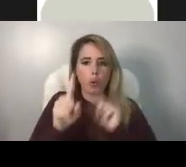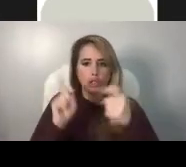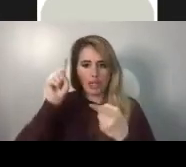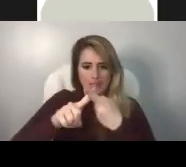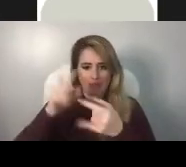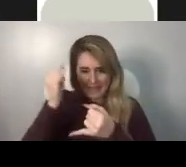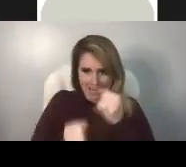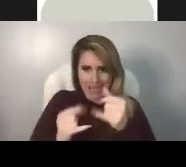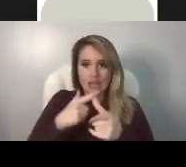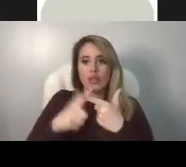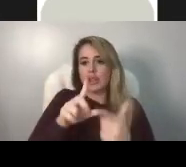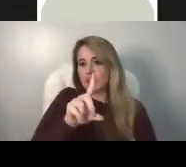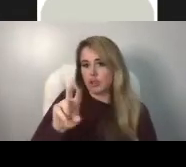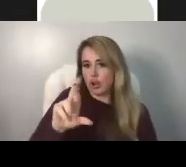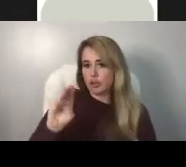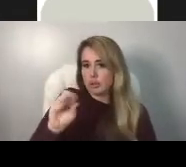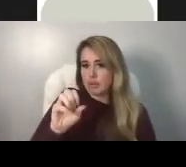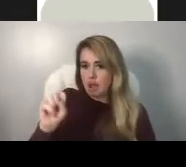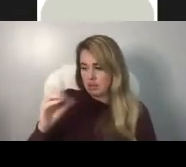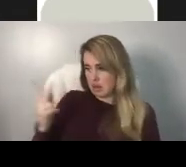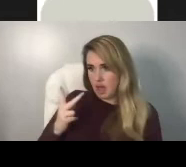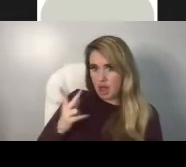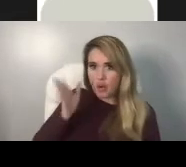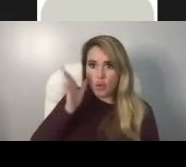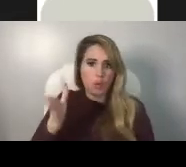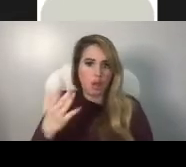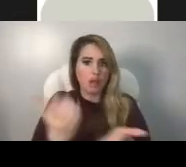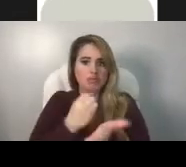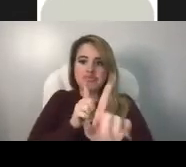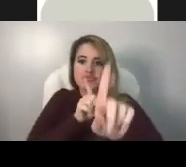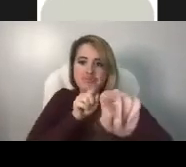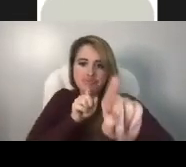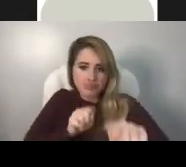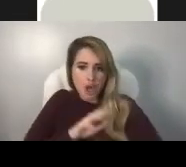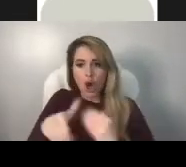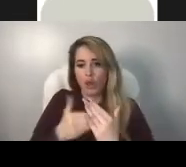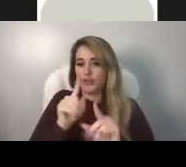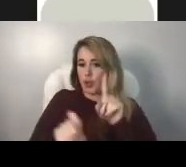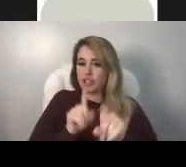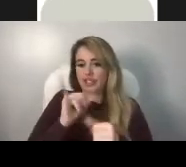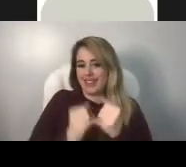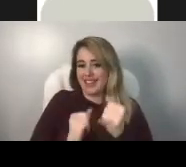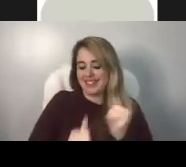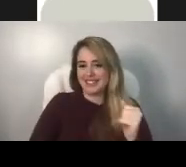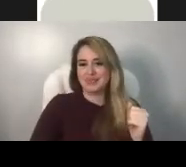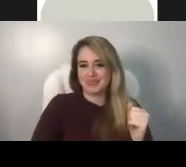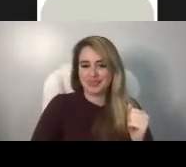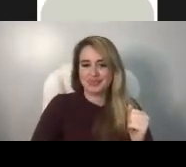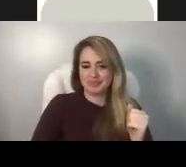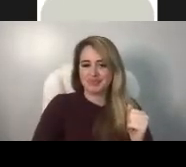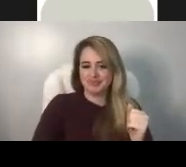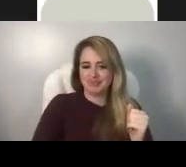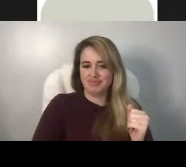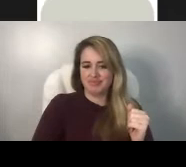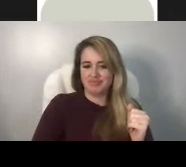And then Dr. Moss and I will go through and answer the questions. We